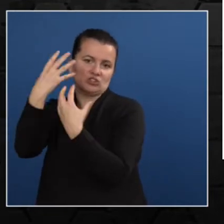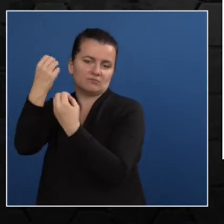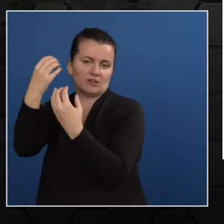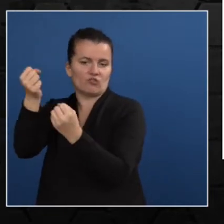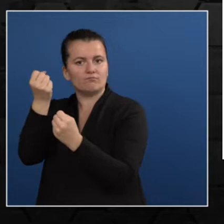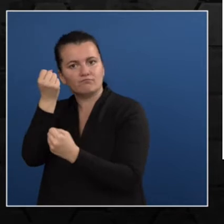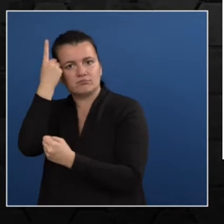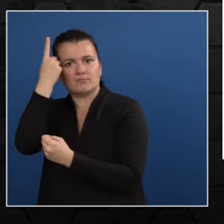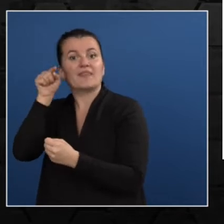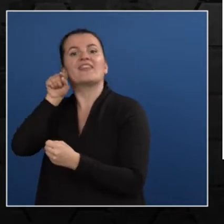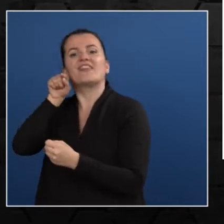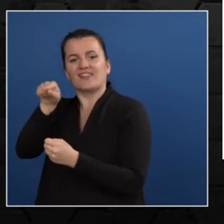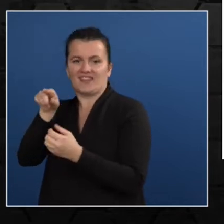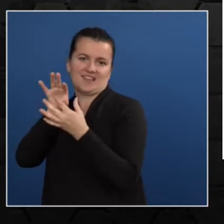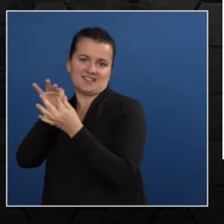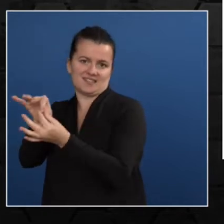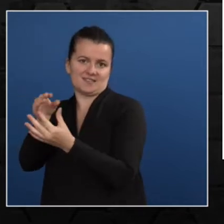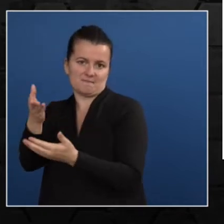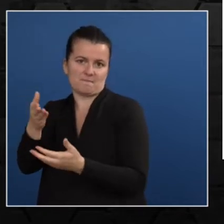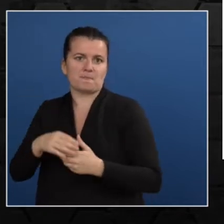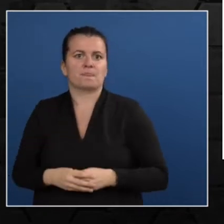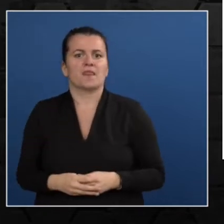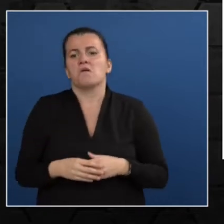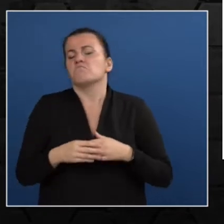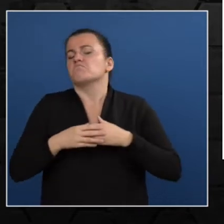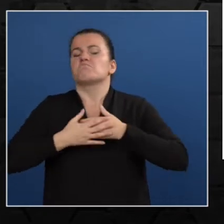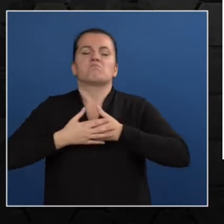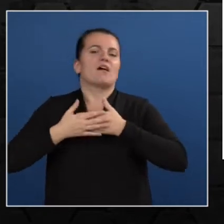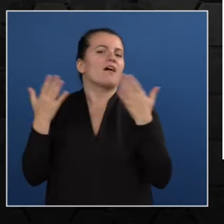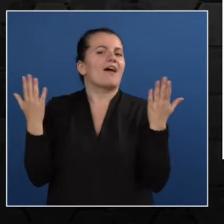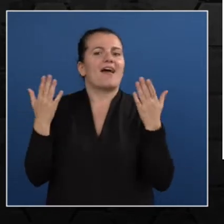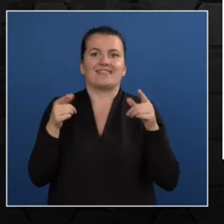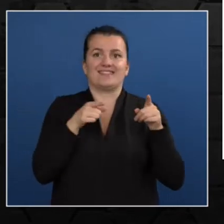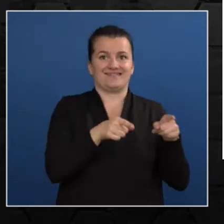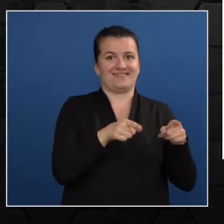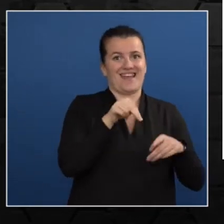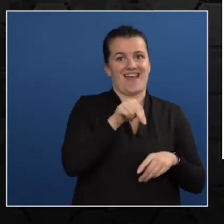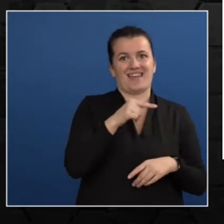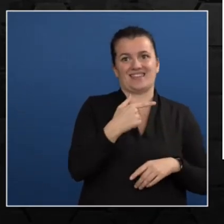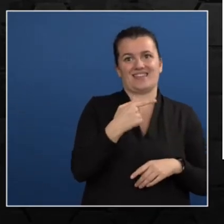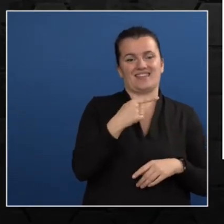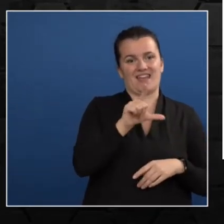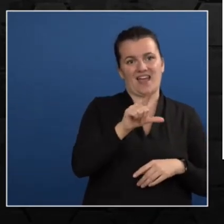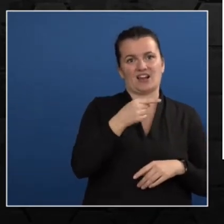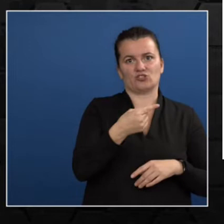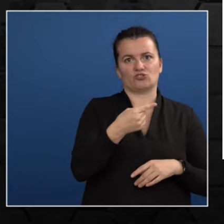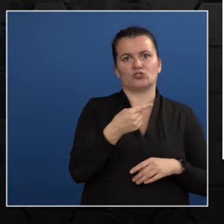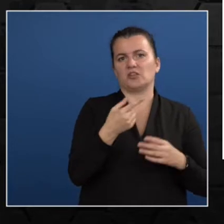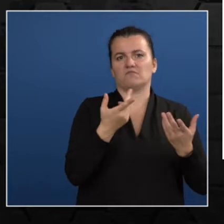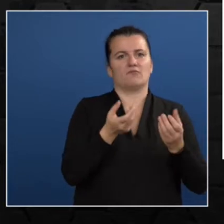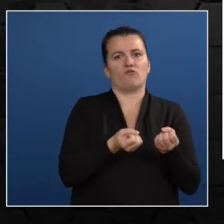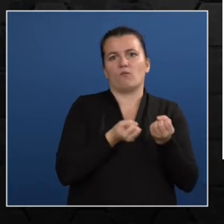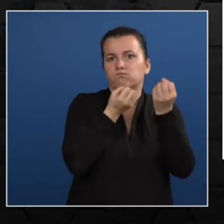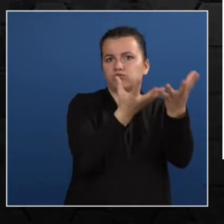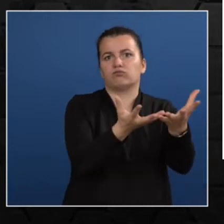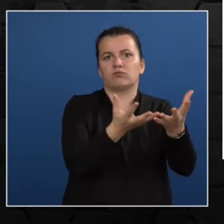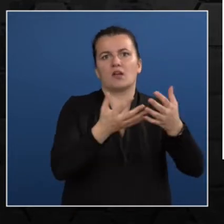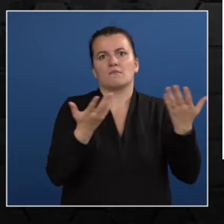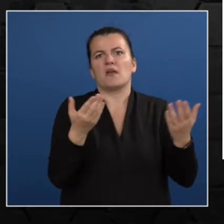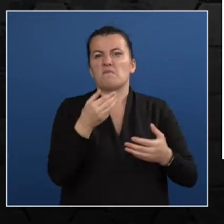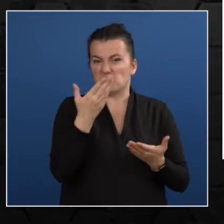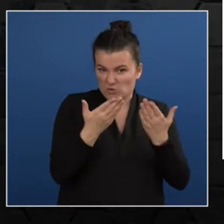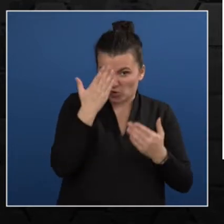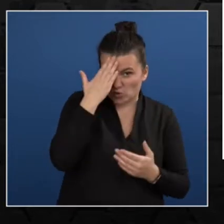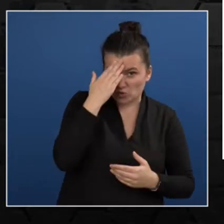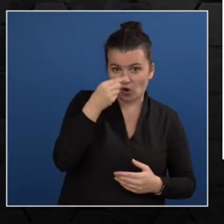generation, like whenever you're generating something, you all might have heard about GPT-3 or GitHub Copilot. That comes